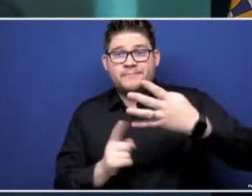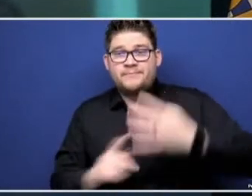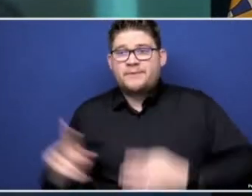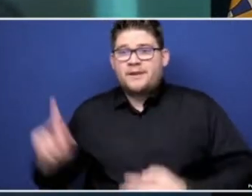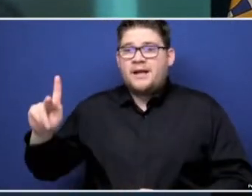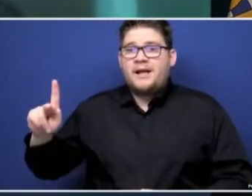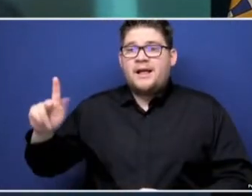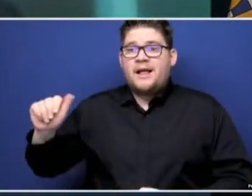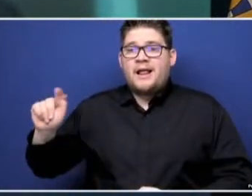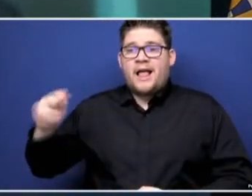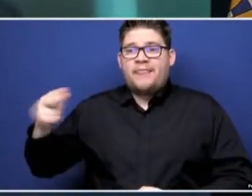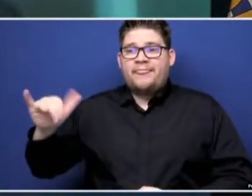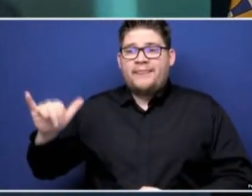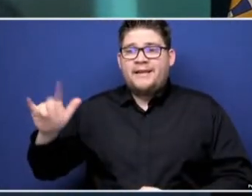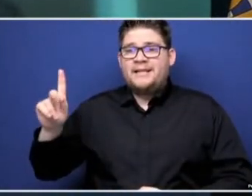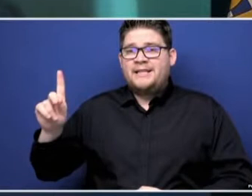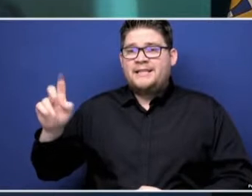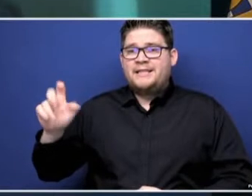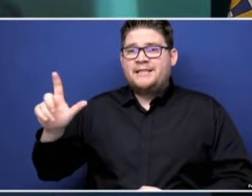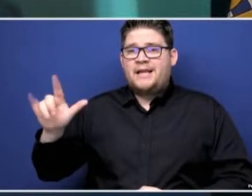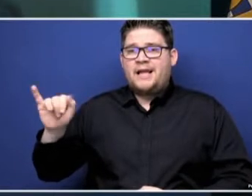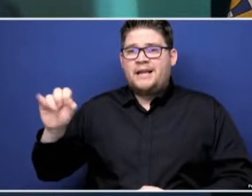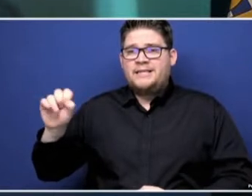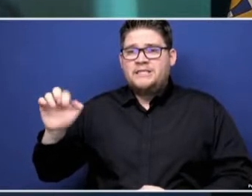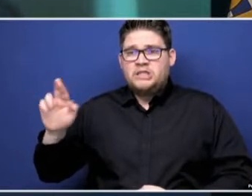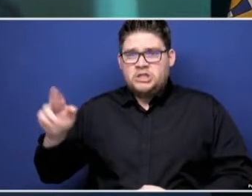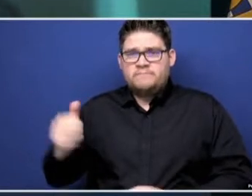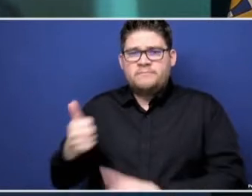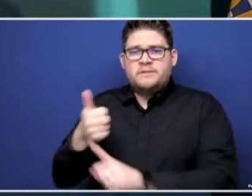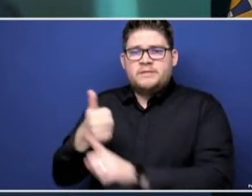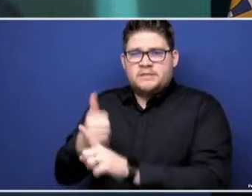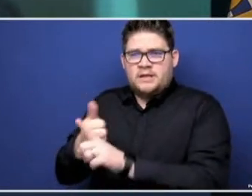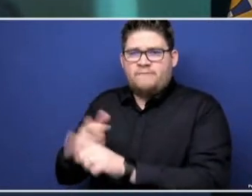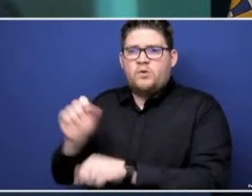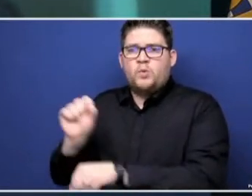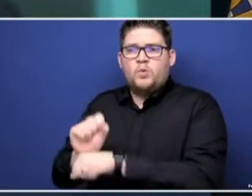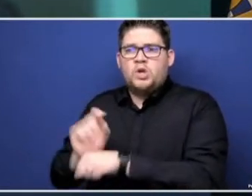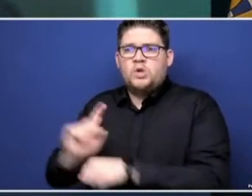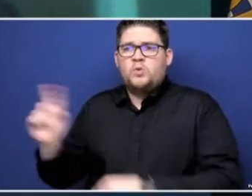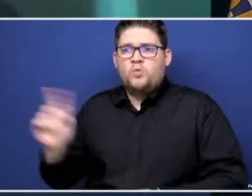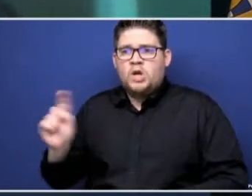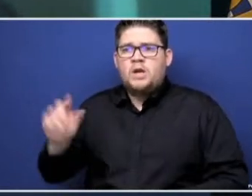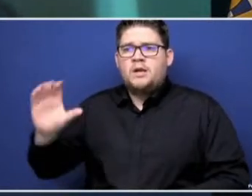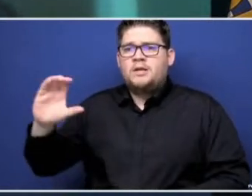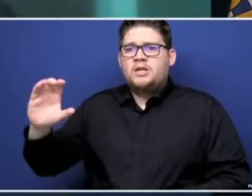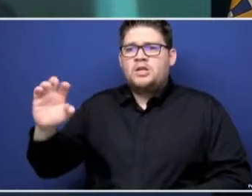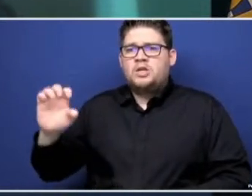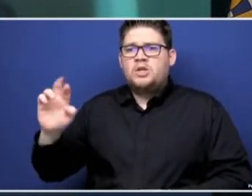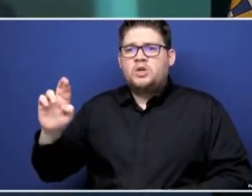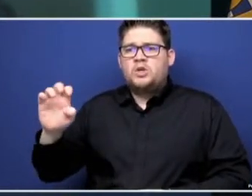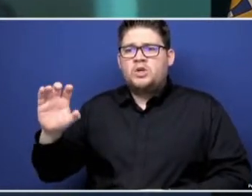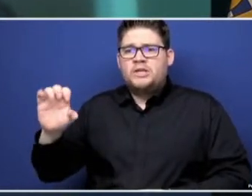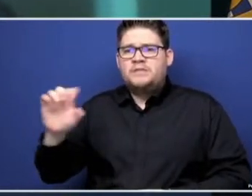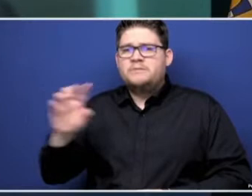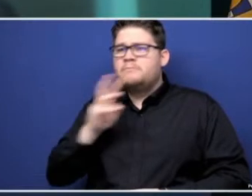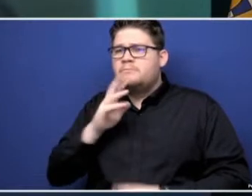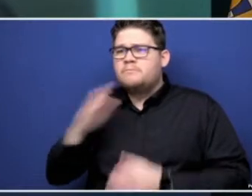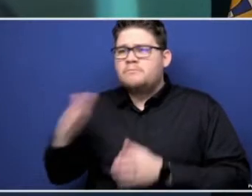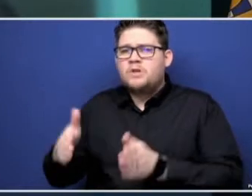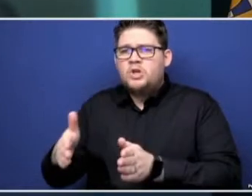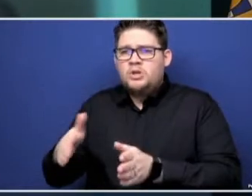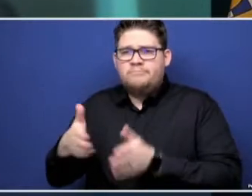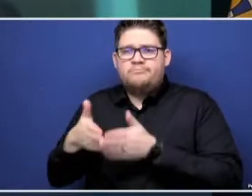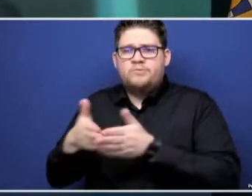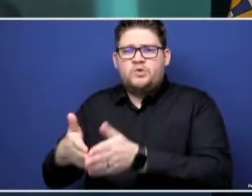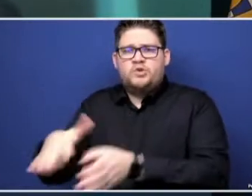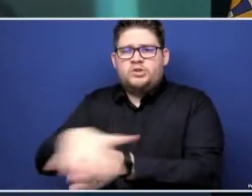also immunizing our communities. And that's a very instrumental step in being able to reopen the tourism and the travel industry. This